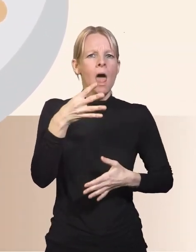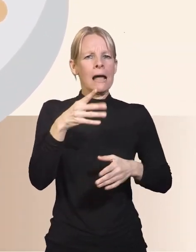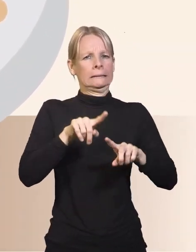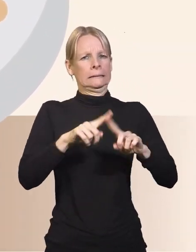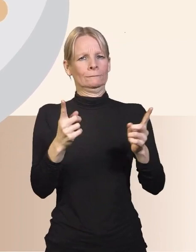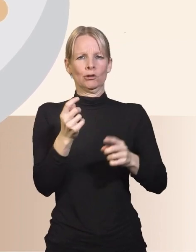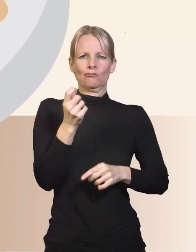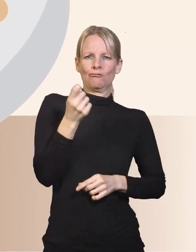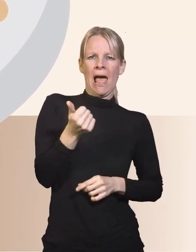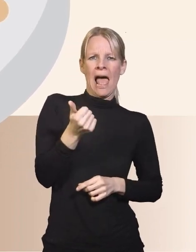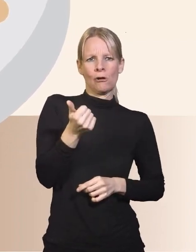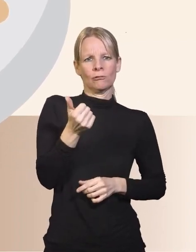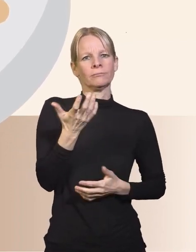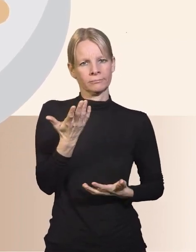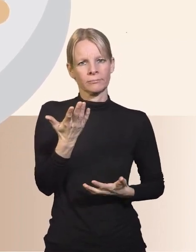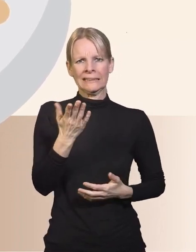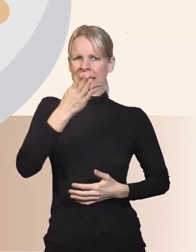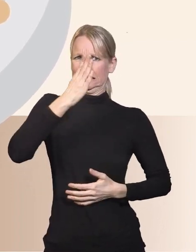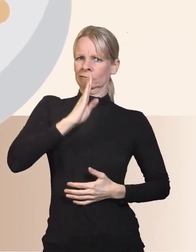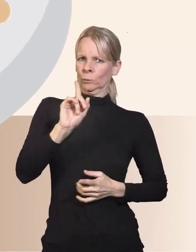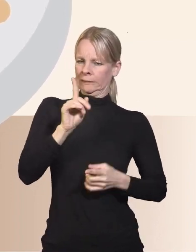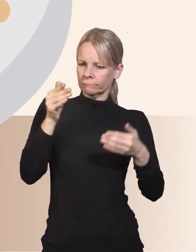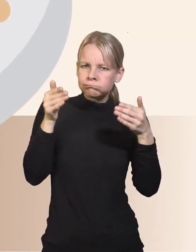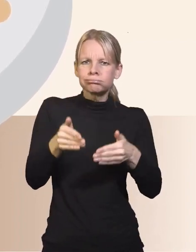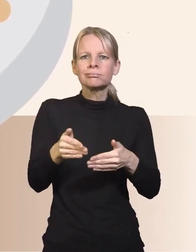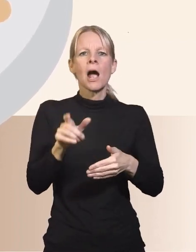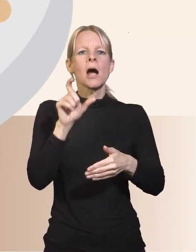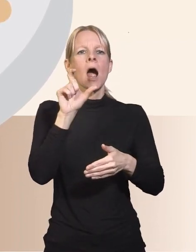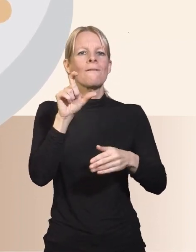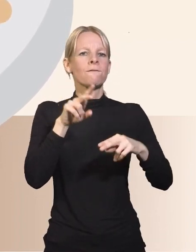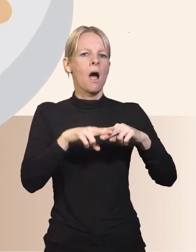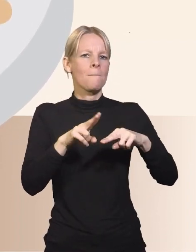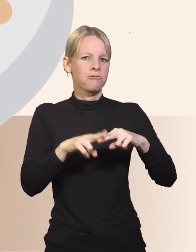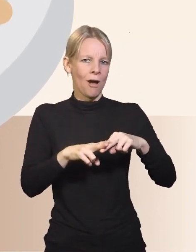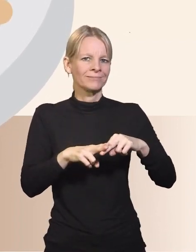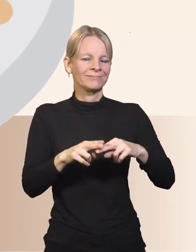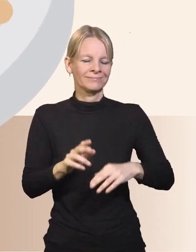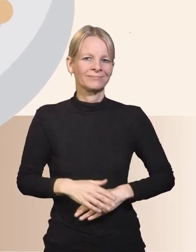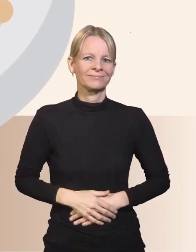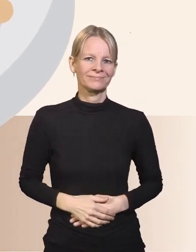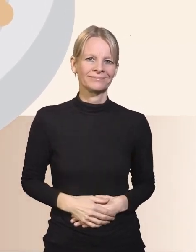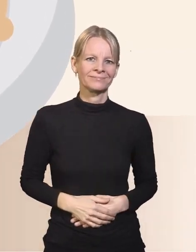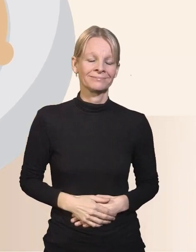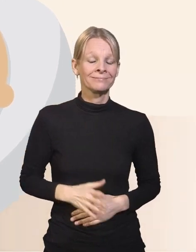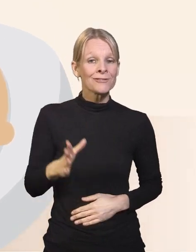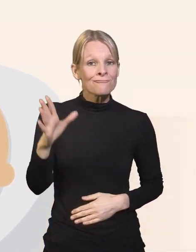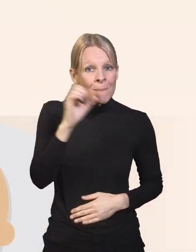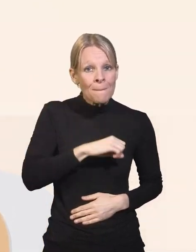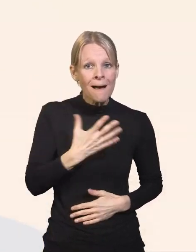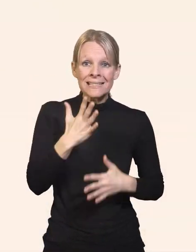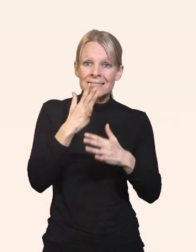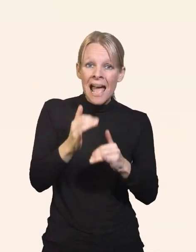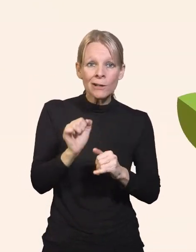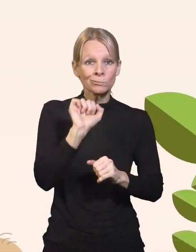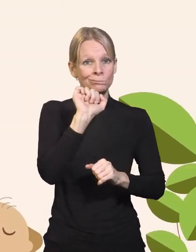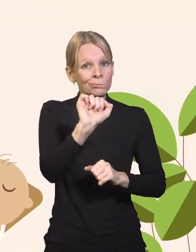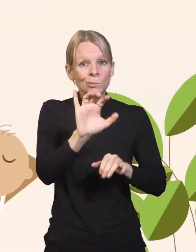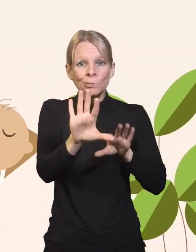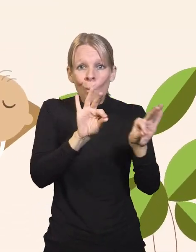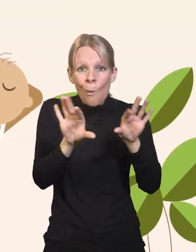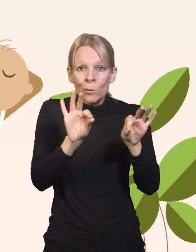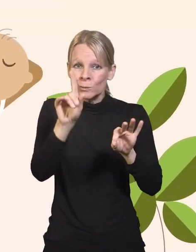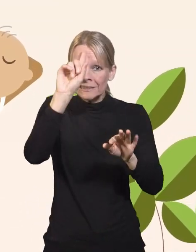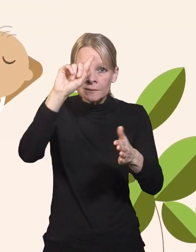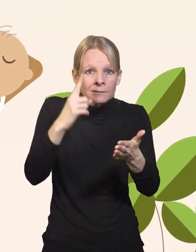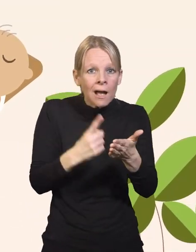heel. It screens for 9 rare but serious conditions, such as cystic fibrosis. Remember,